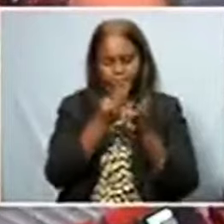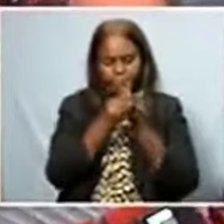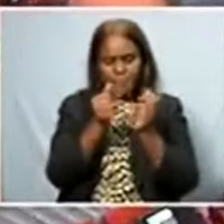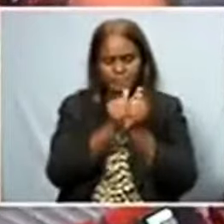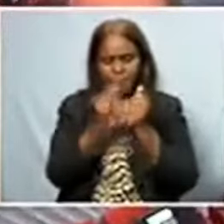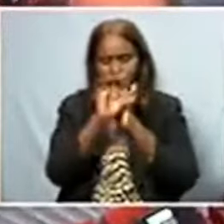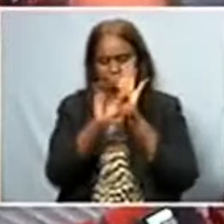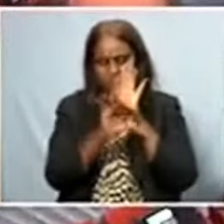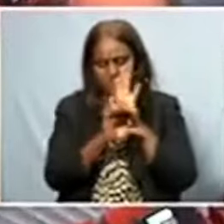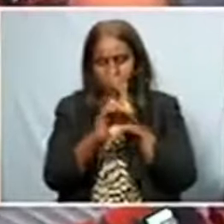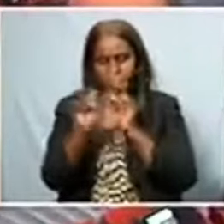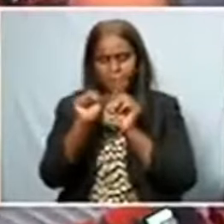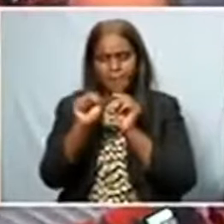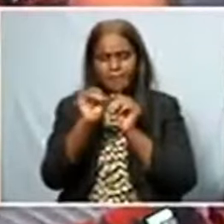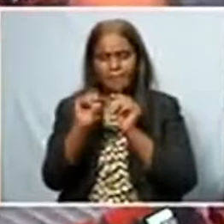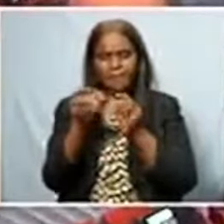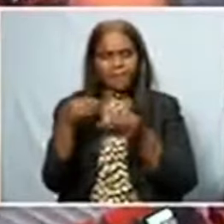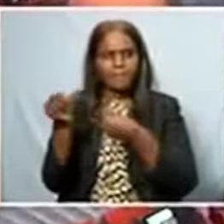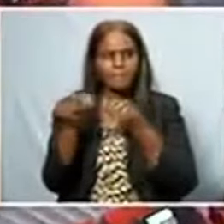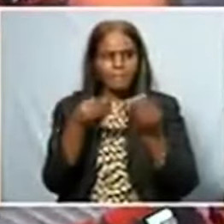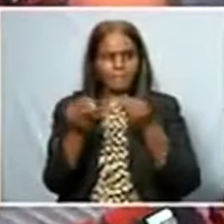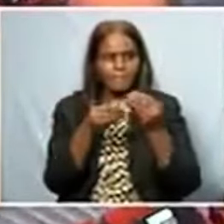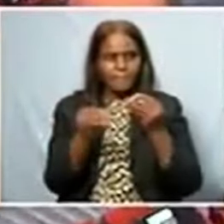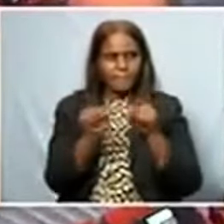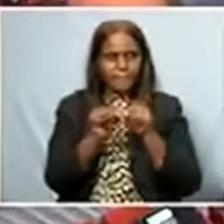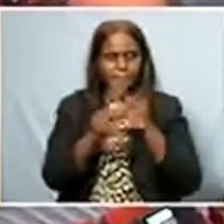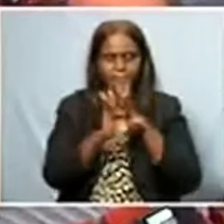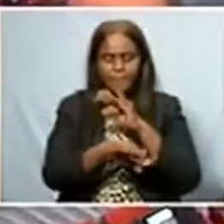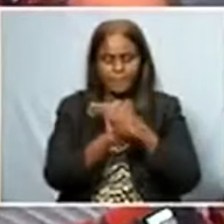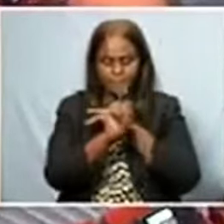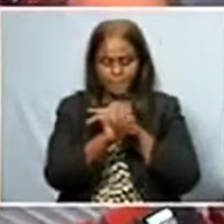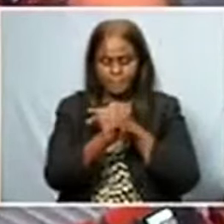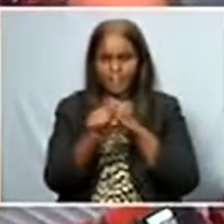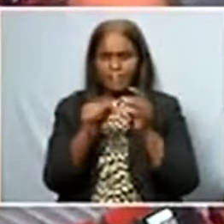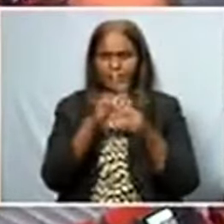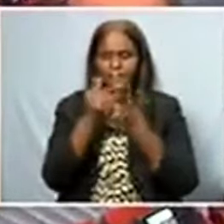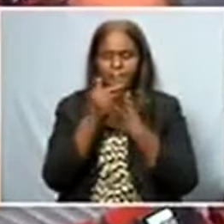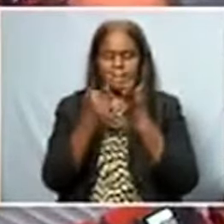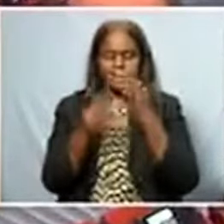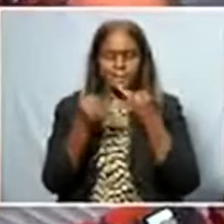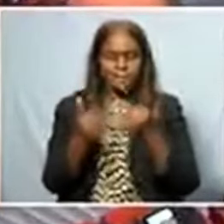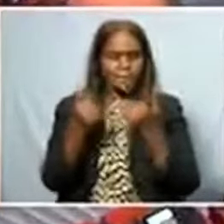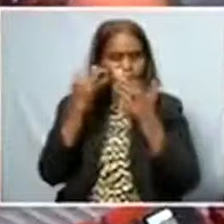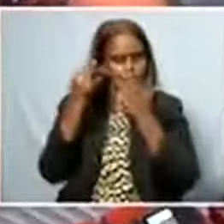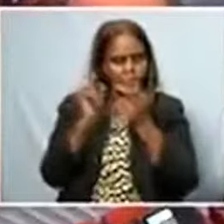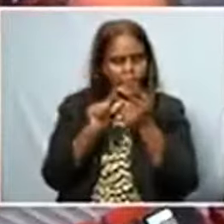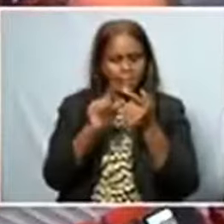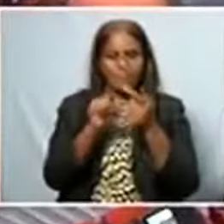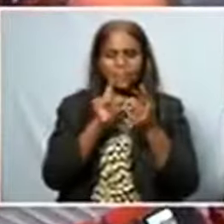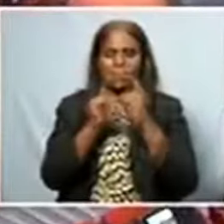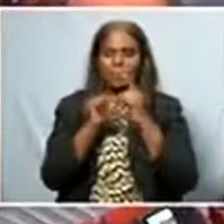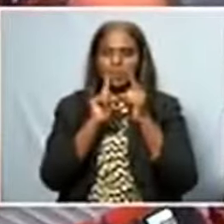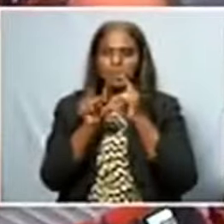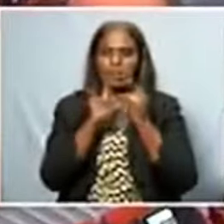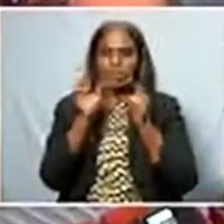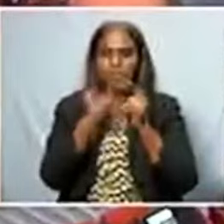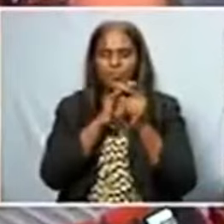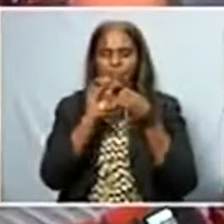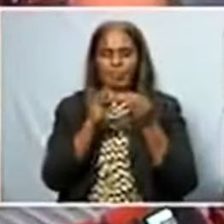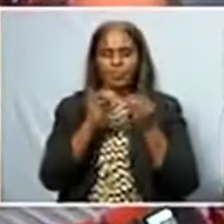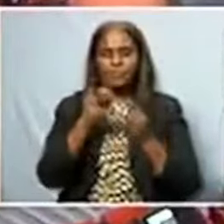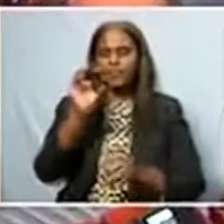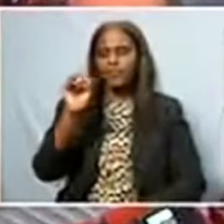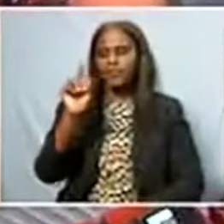Institutional and statutory expenditure, and the following heads are expected to be considered. Head